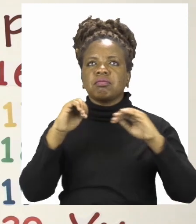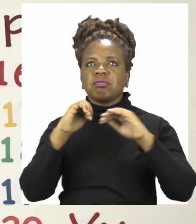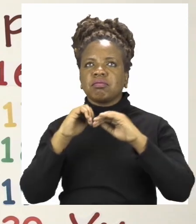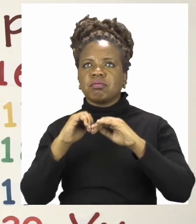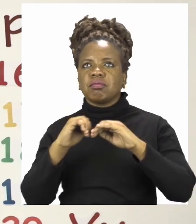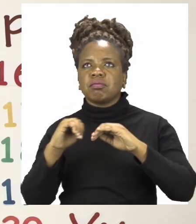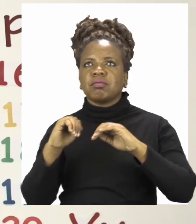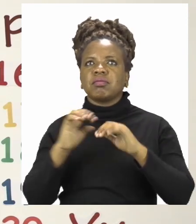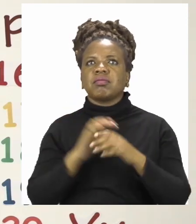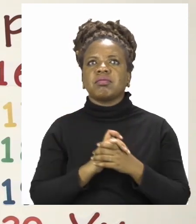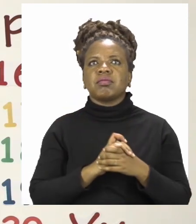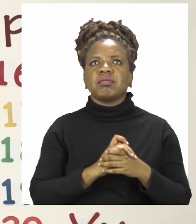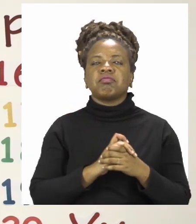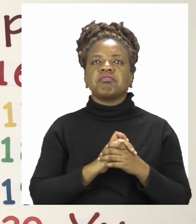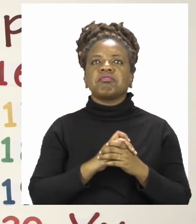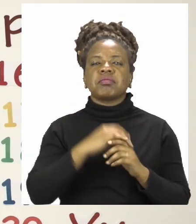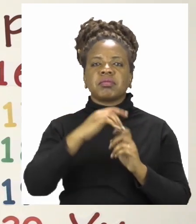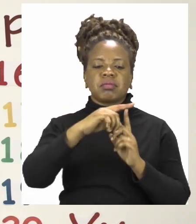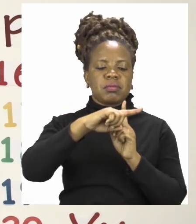a plus sign.